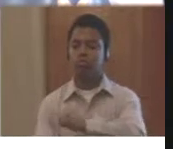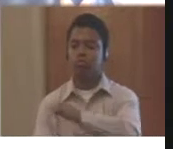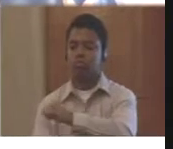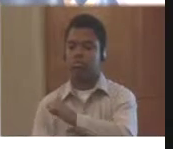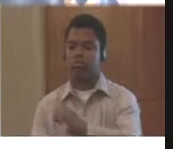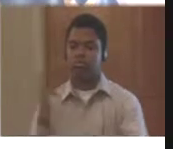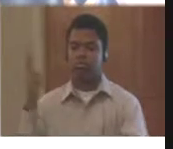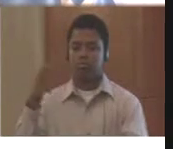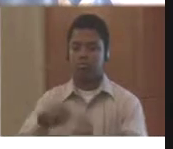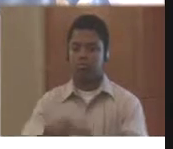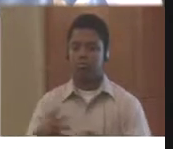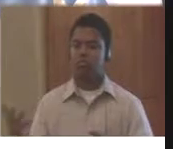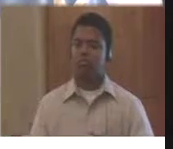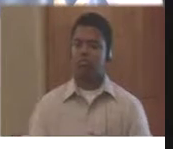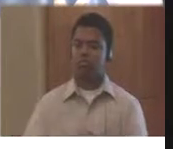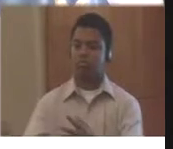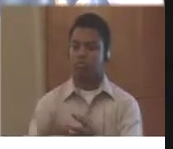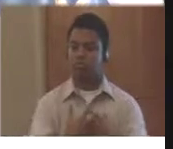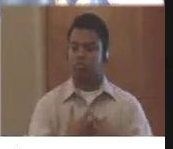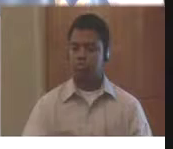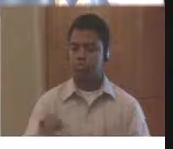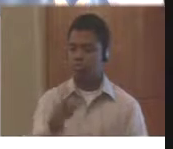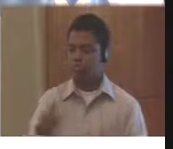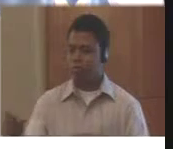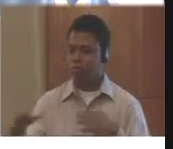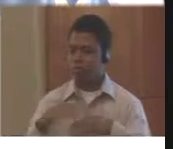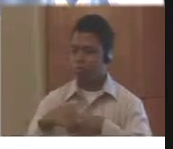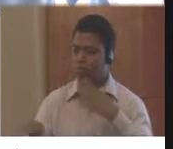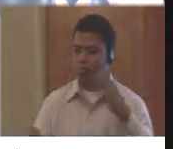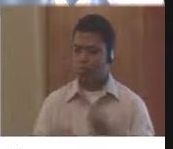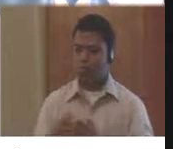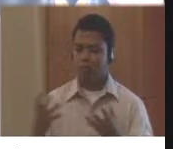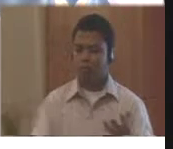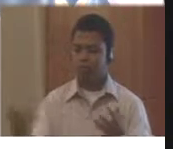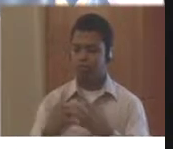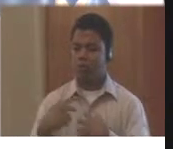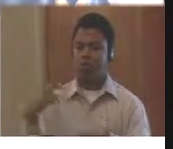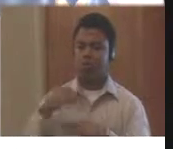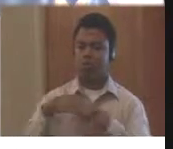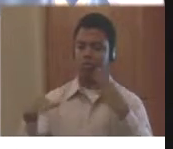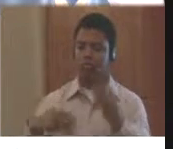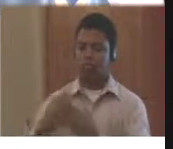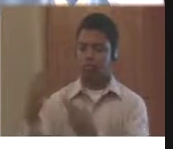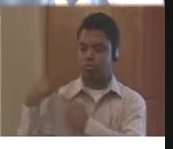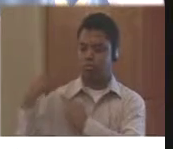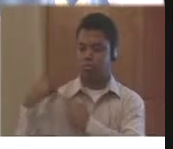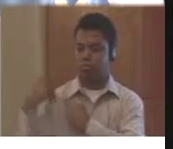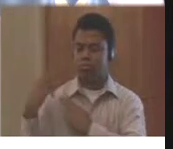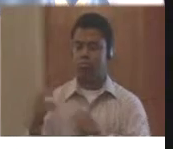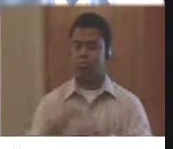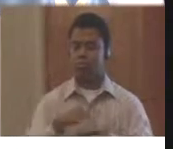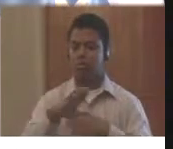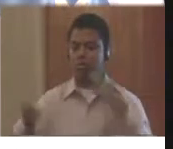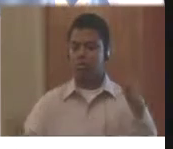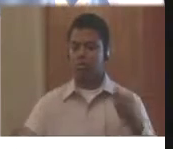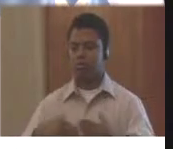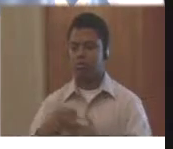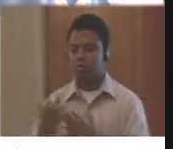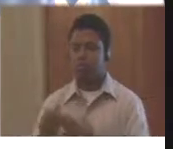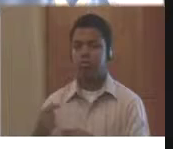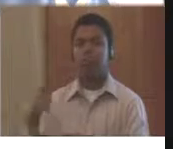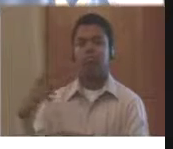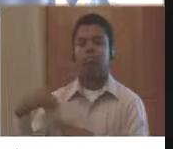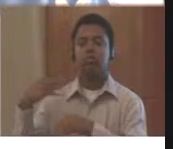on participation and real involvement of the citizens. We all have responsibilities, and we're